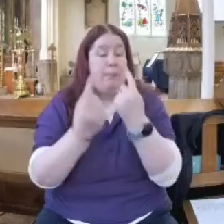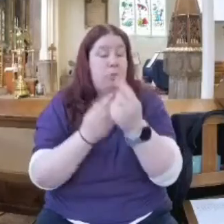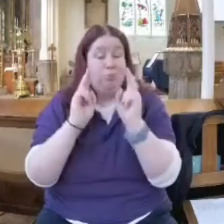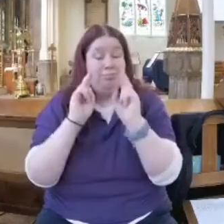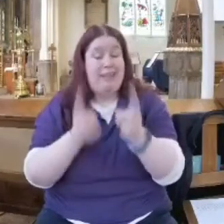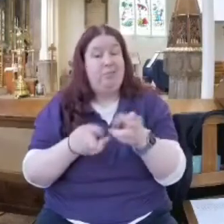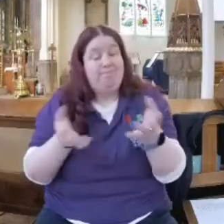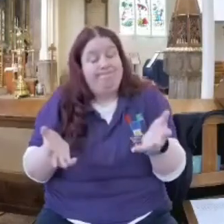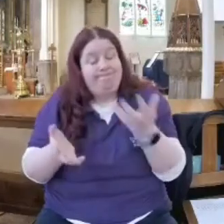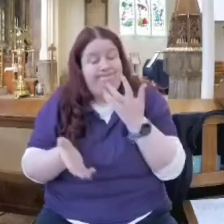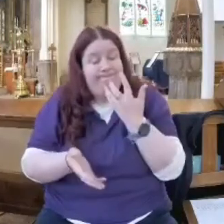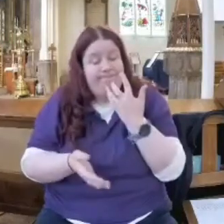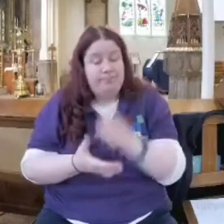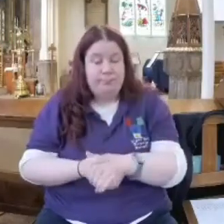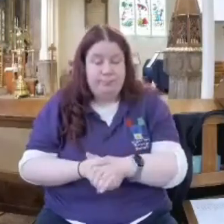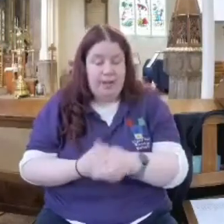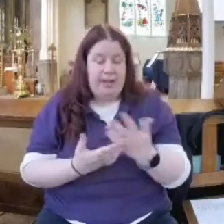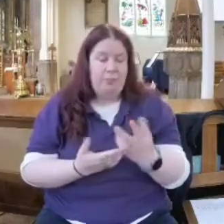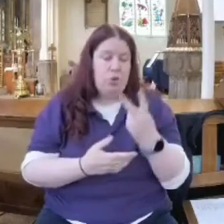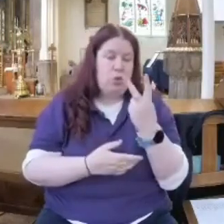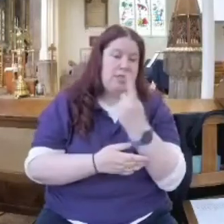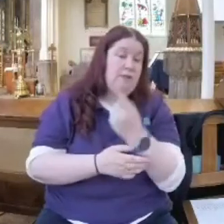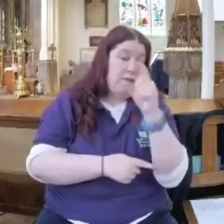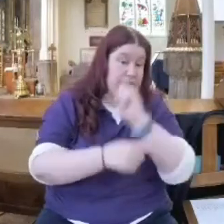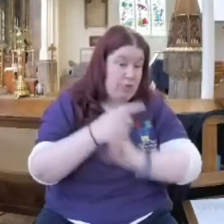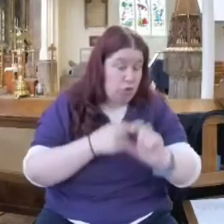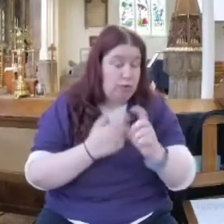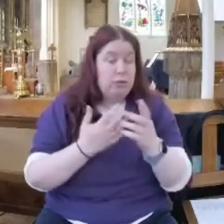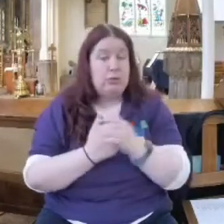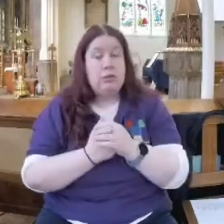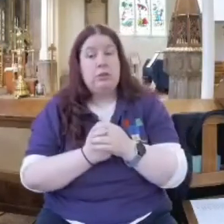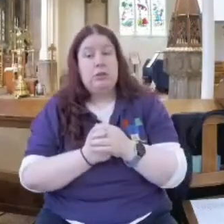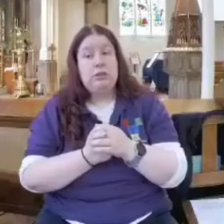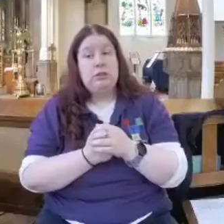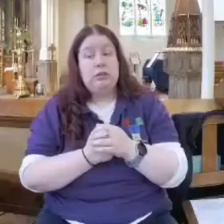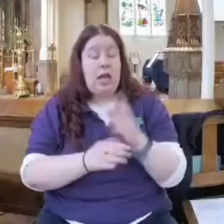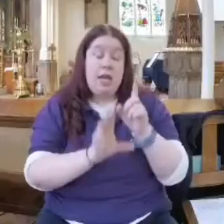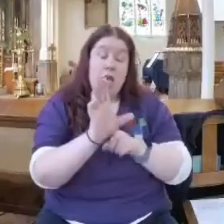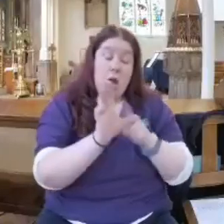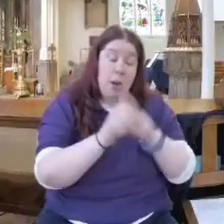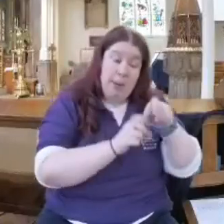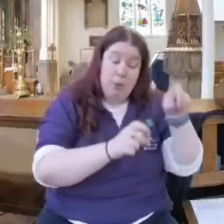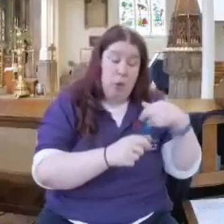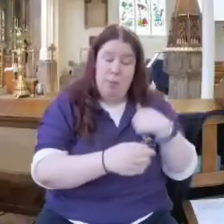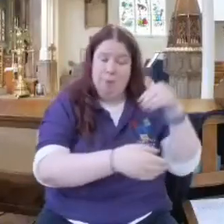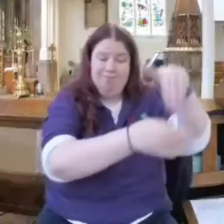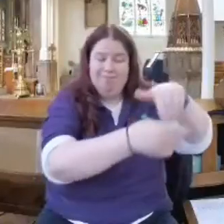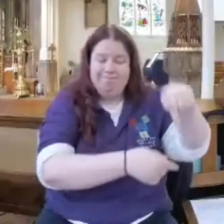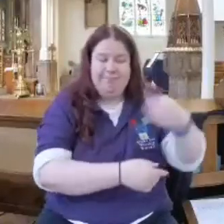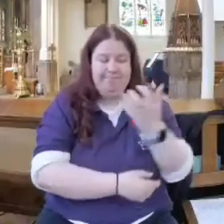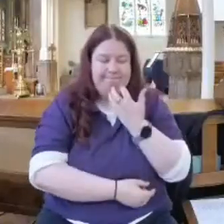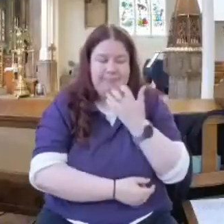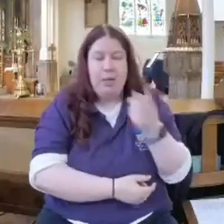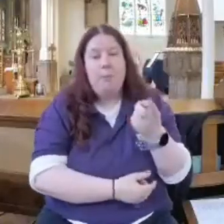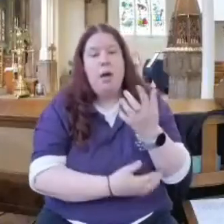Now, I do have to say, in this 21st century, younger people, and I'm not in that group, unfortunately, any longer, younger people are